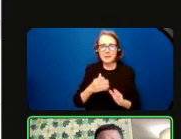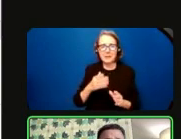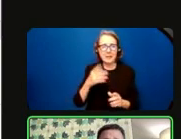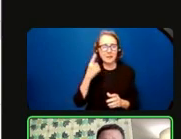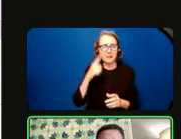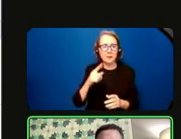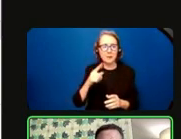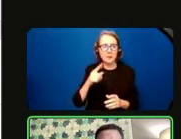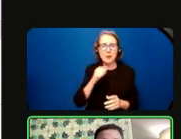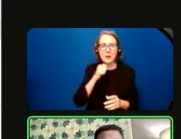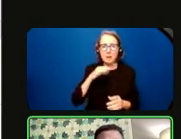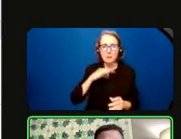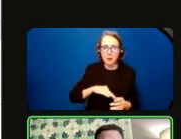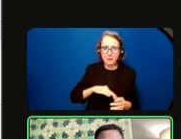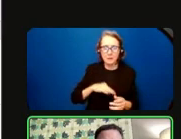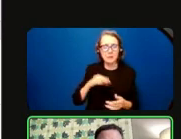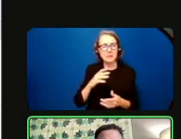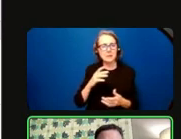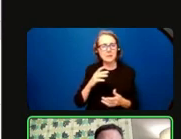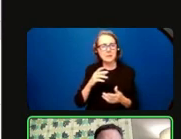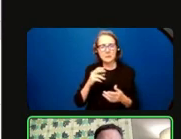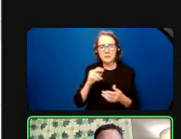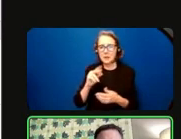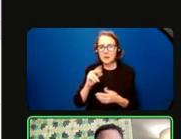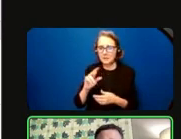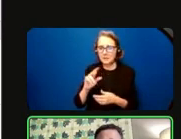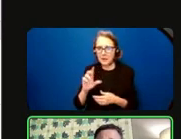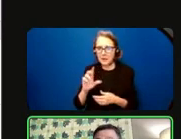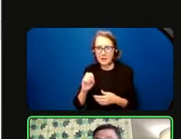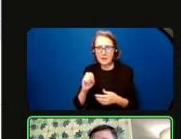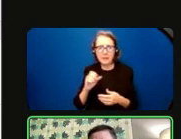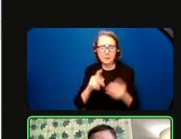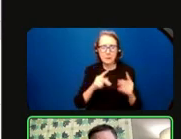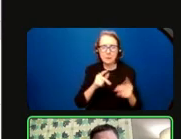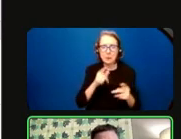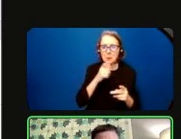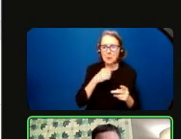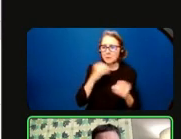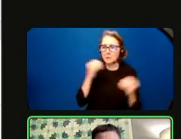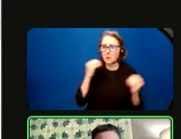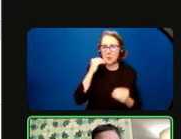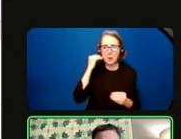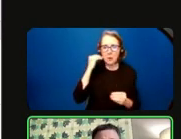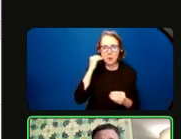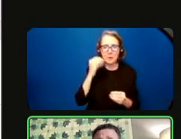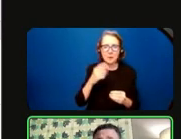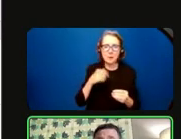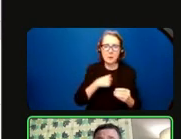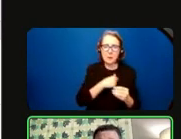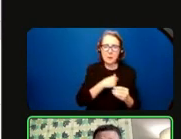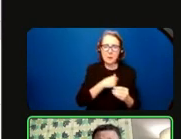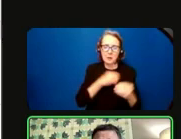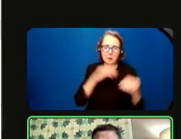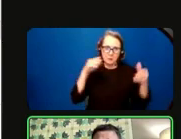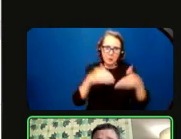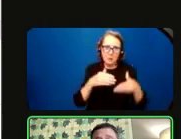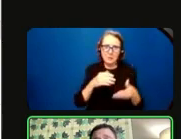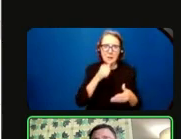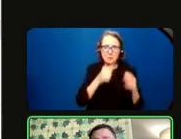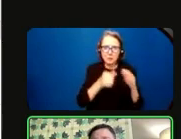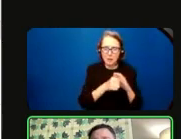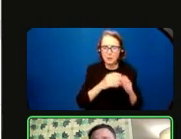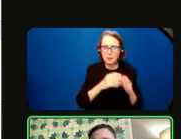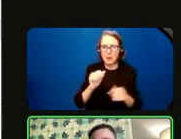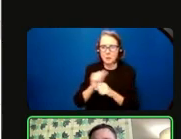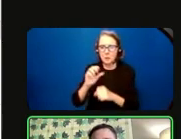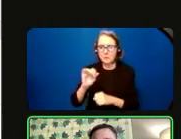guests. We are working on emergency sheltering and workforce development. So what we've done in